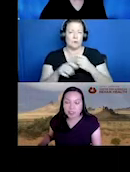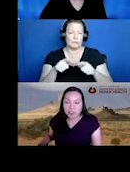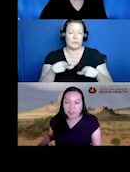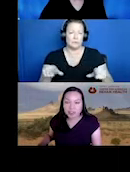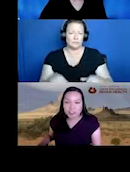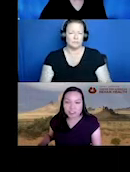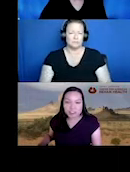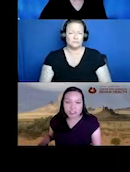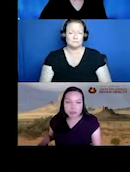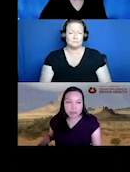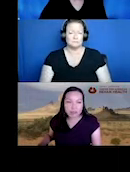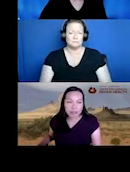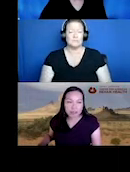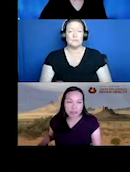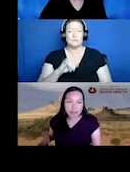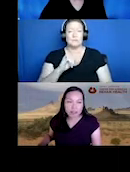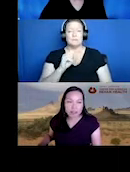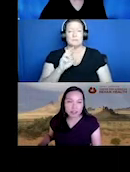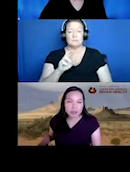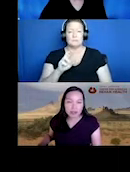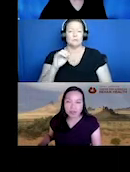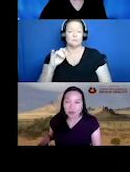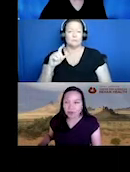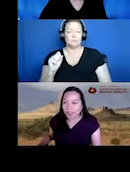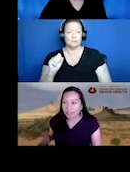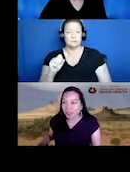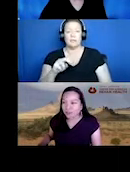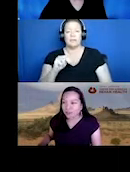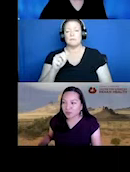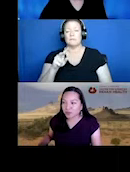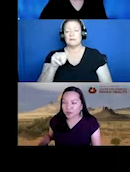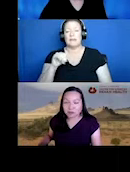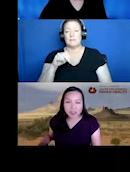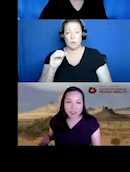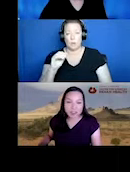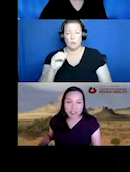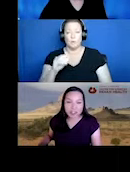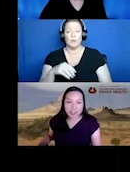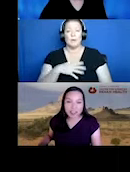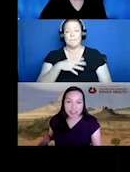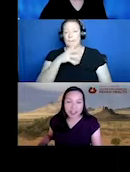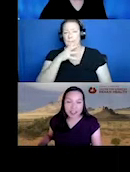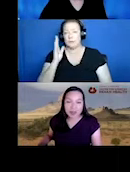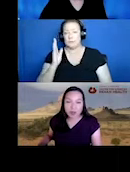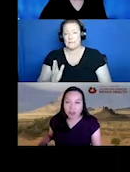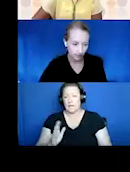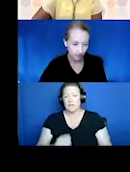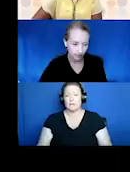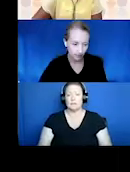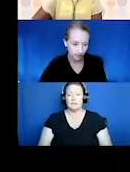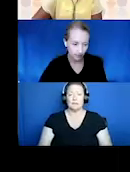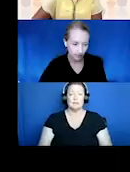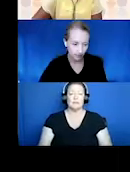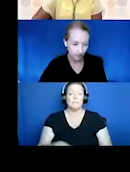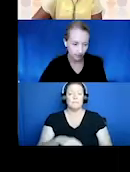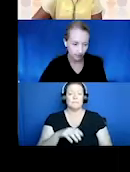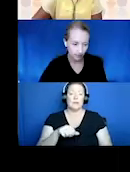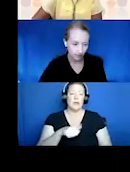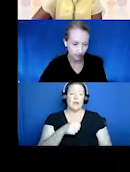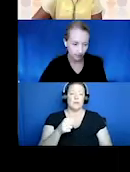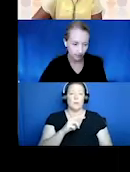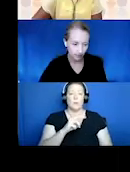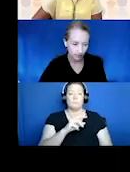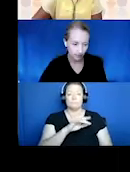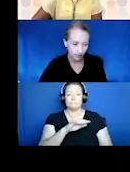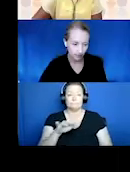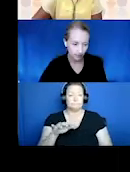My name is Jennifer Richards. I'm Salt Clan and I'm Navajo and Taos Pueblo on my mother's side, and I'm Oglala Lakota on my father's side.